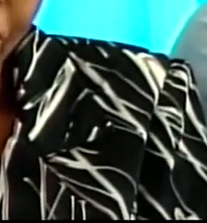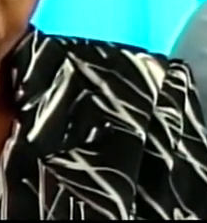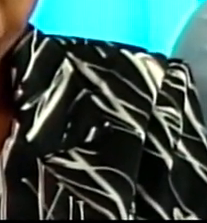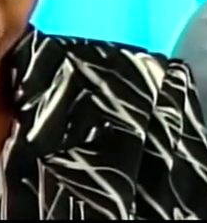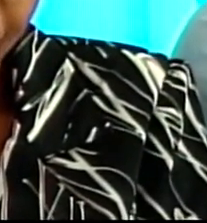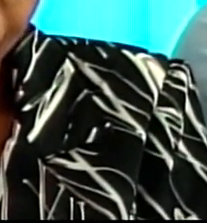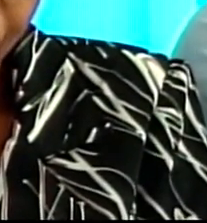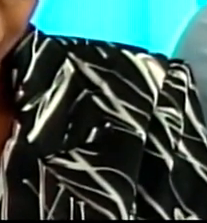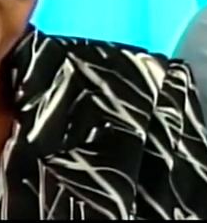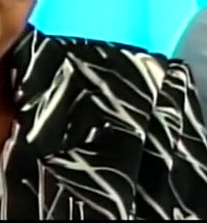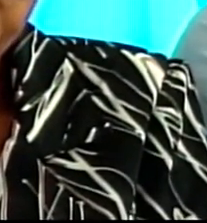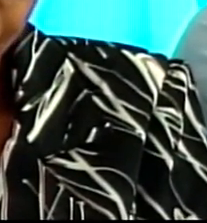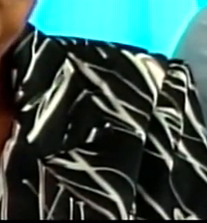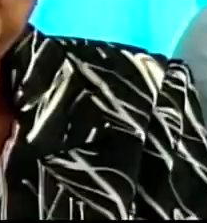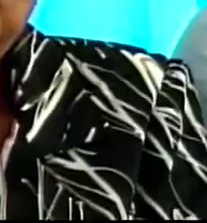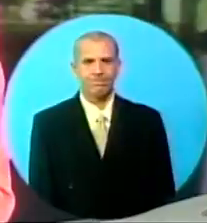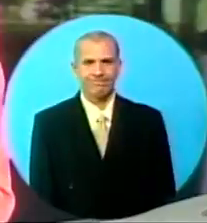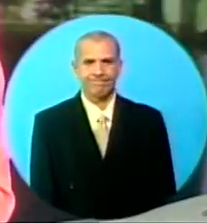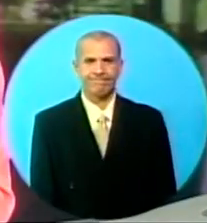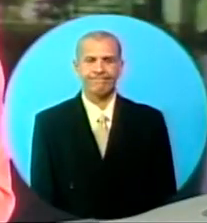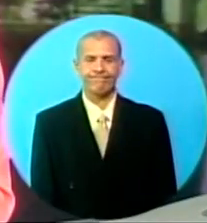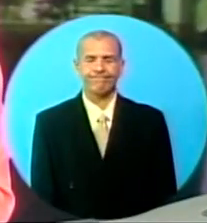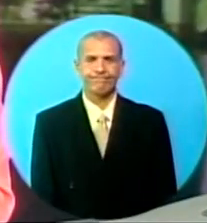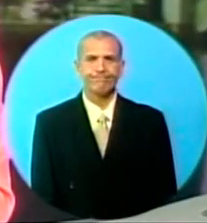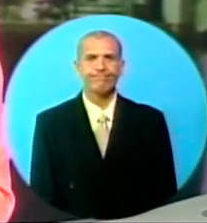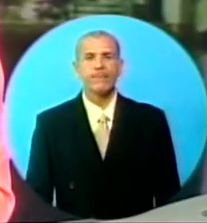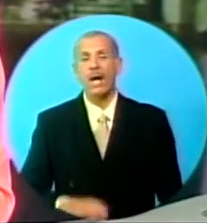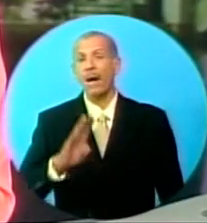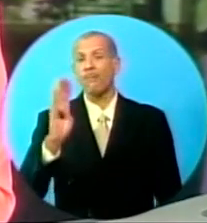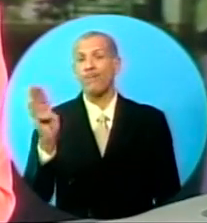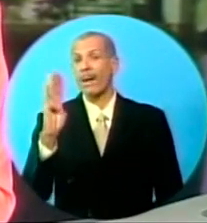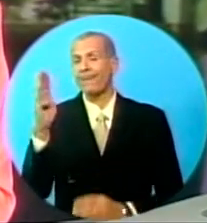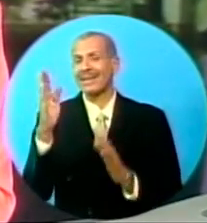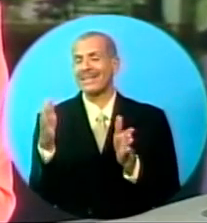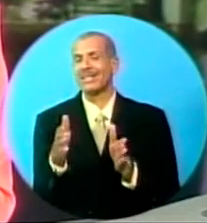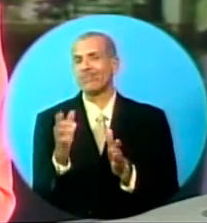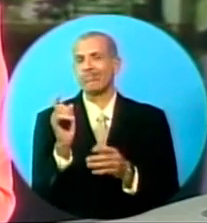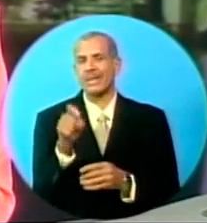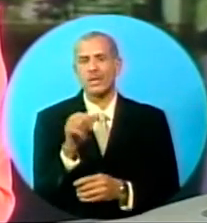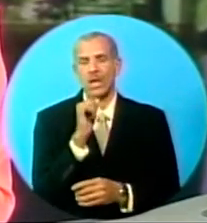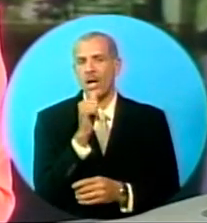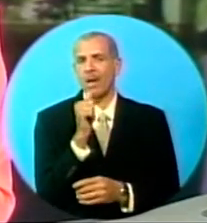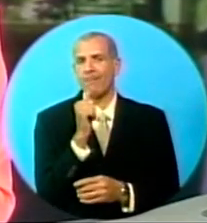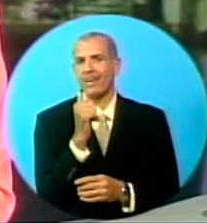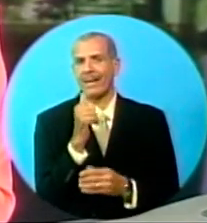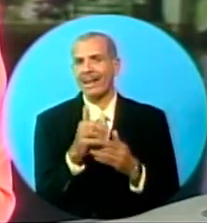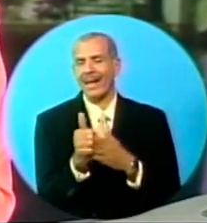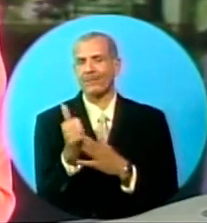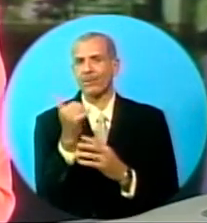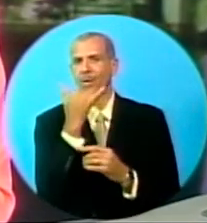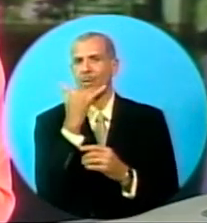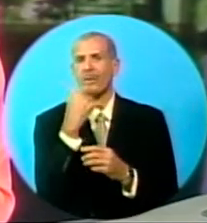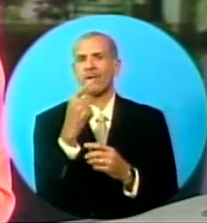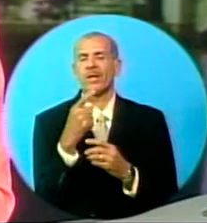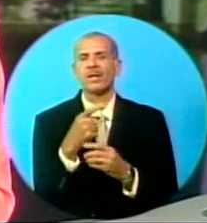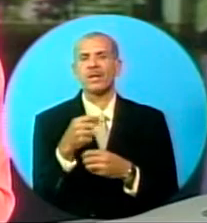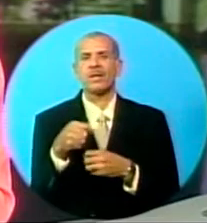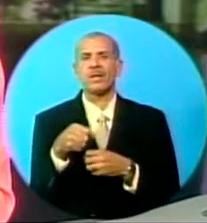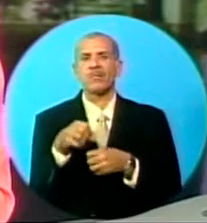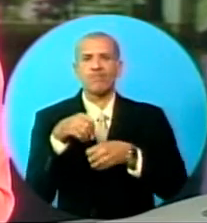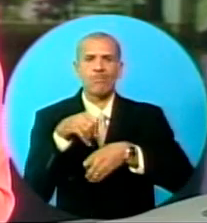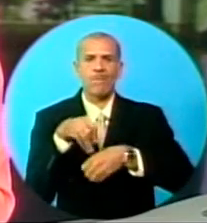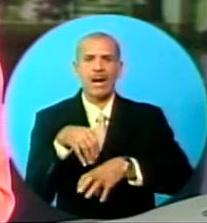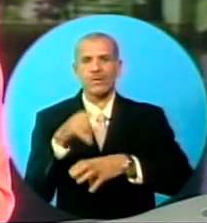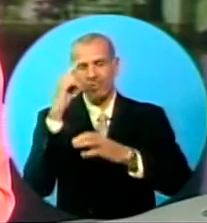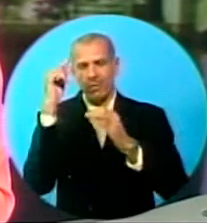time that we submitted the proposals for. Barbadians should not be misled by the proposed March for Justice to be staged